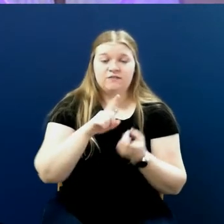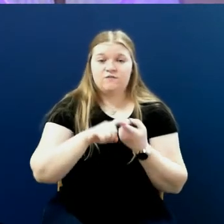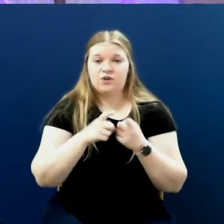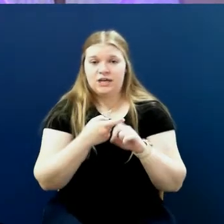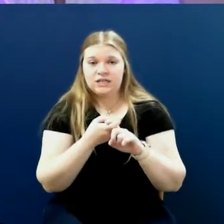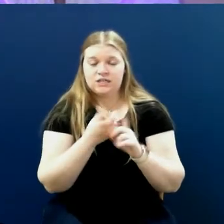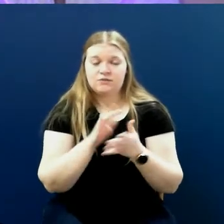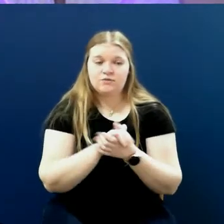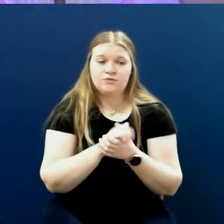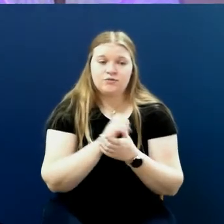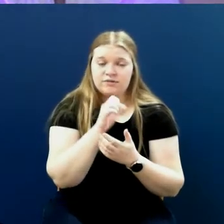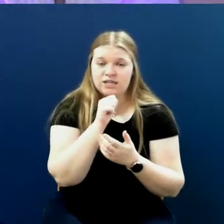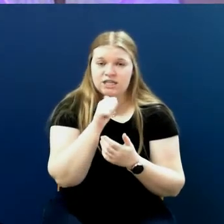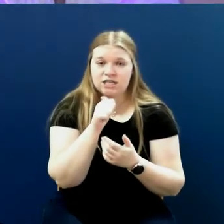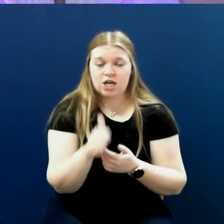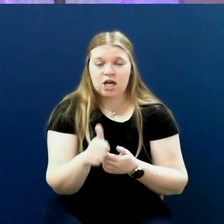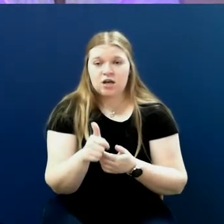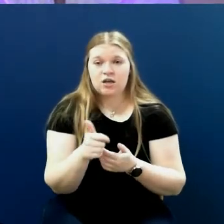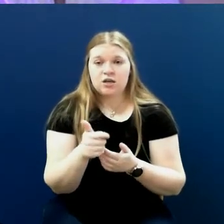who hasn't